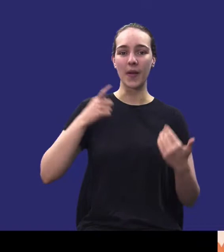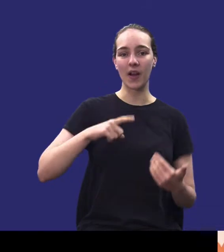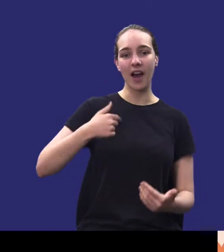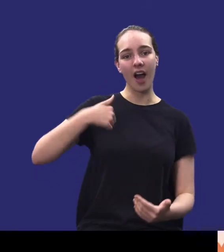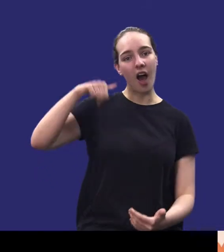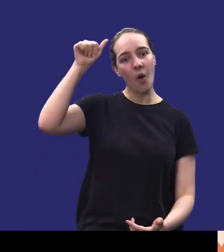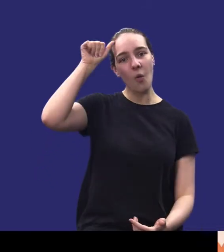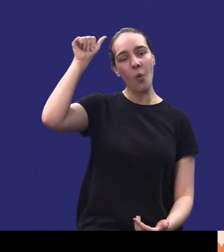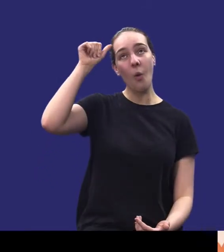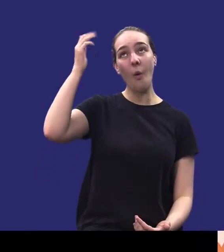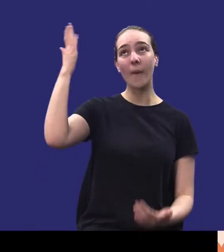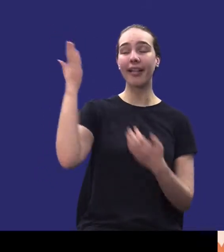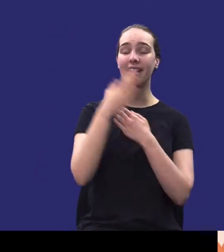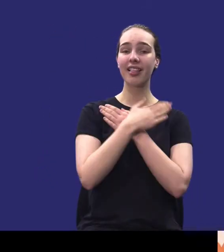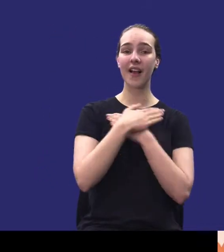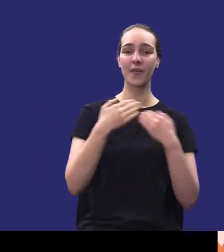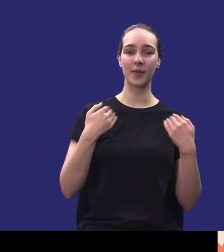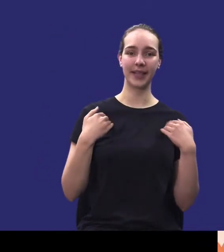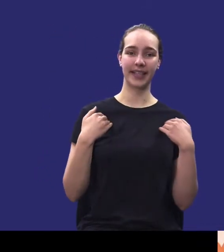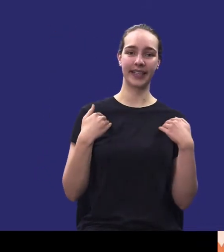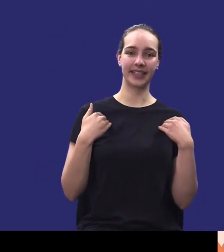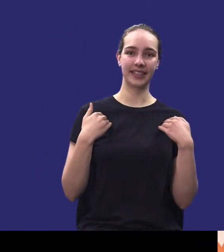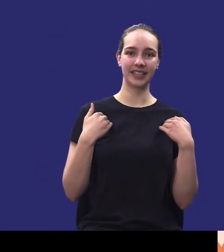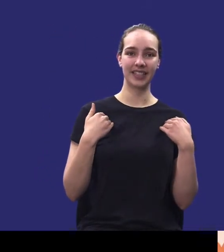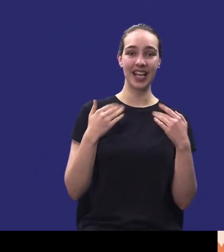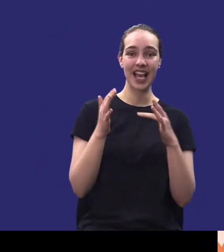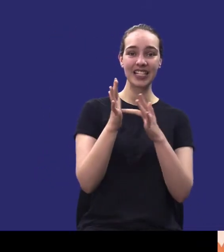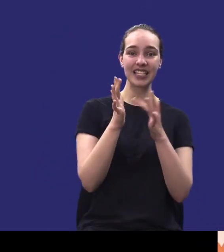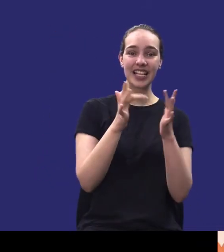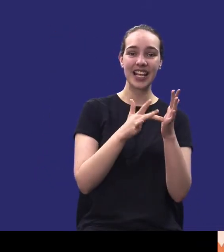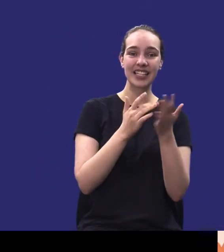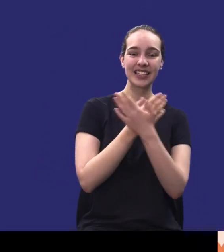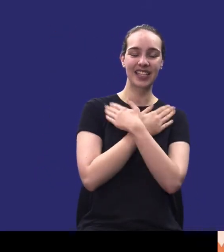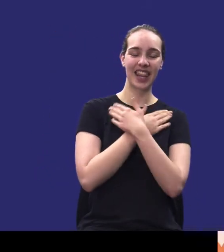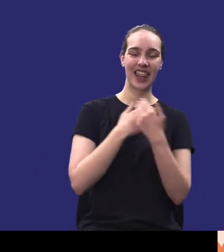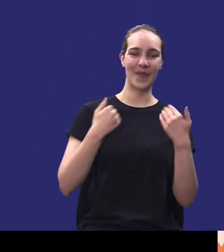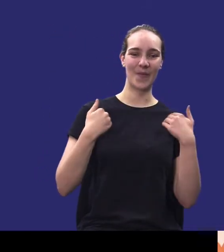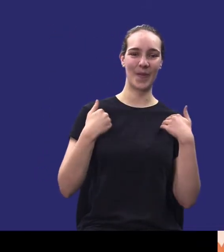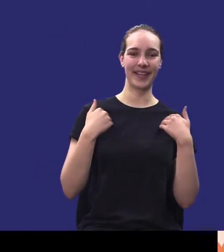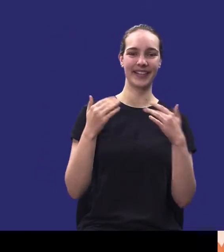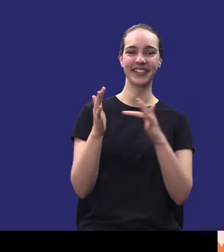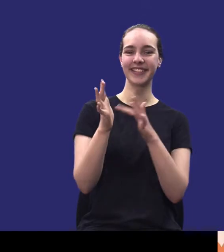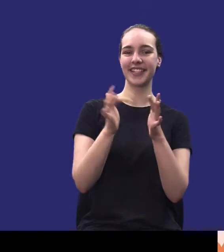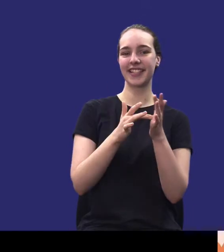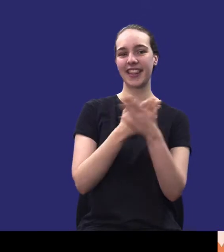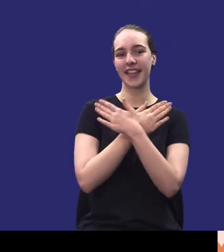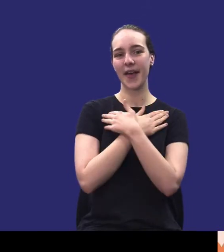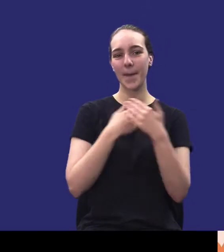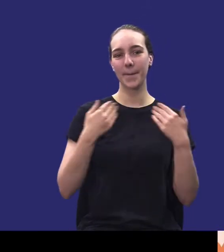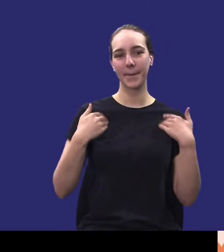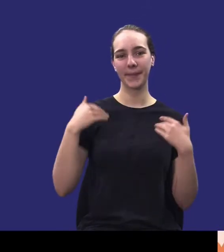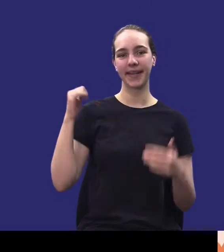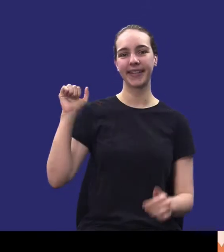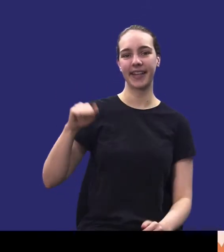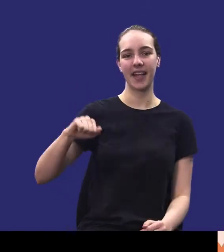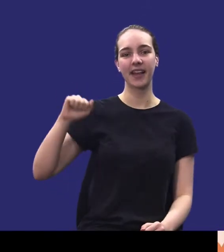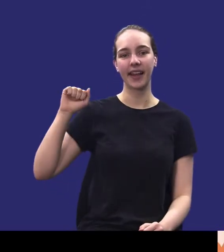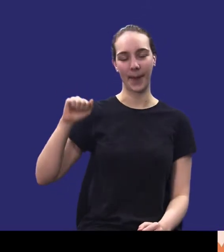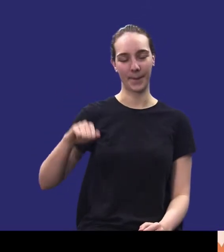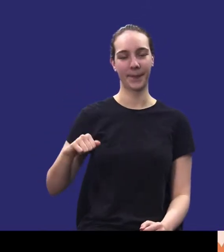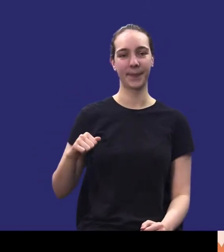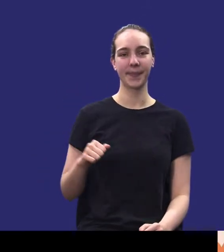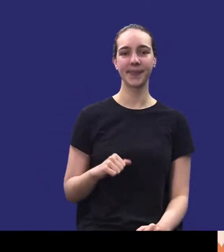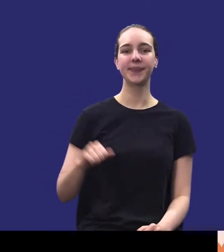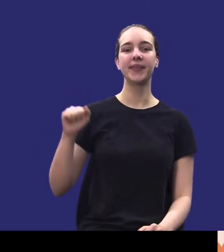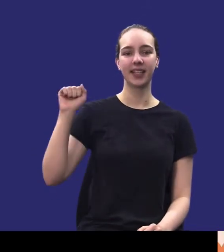day because I know he loves me. Jesus loves me. Jesus loves me. Jesus loves me. Yeah,